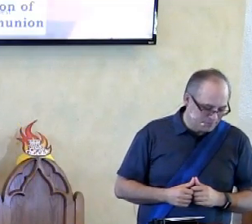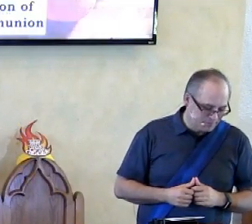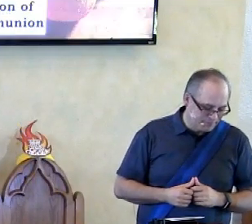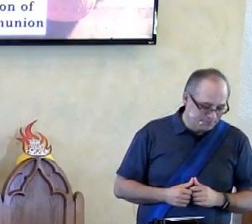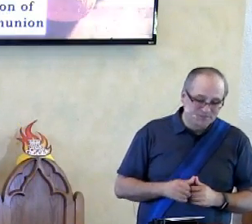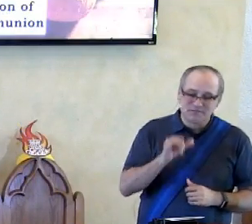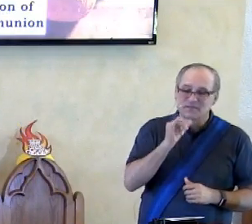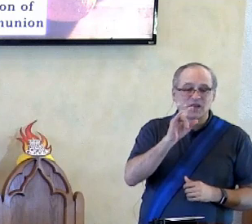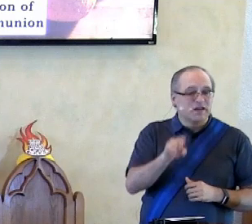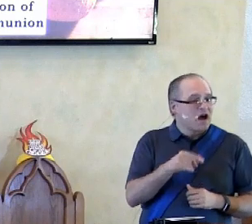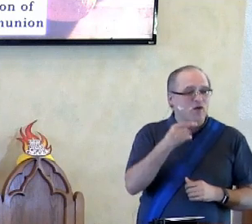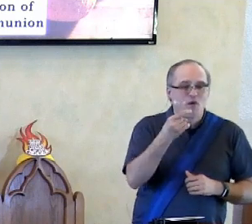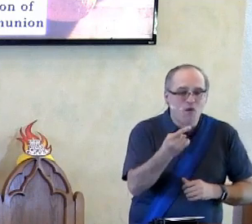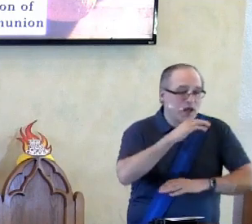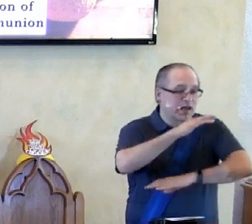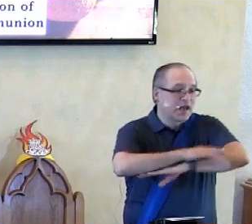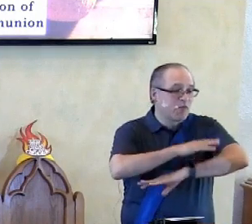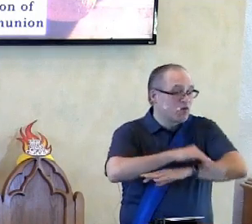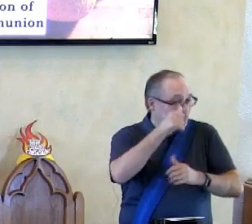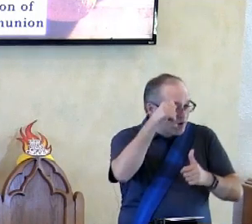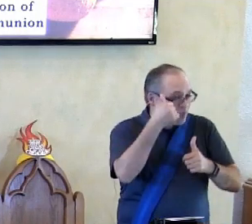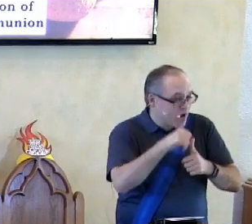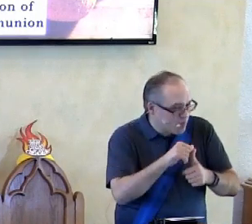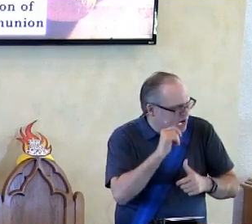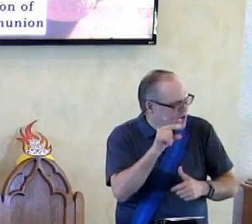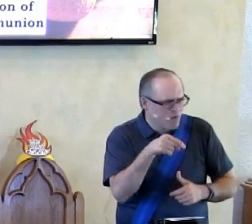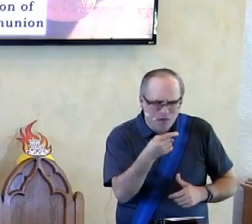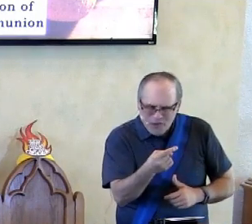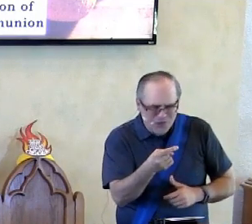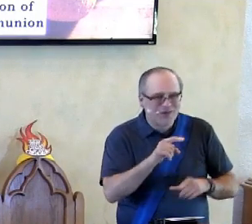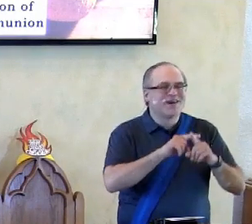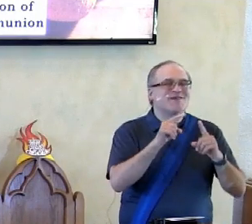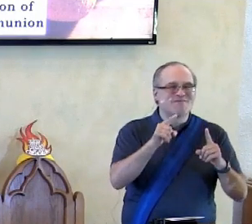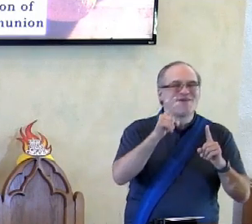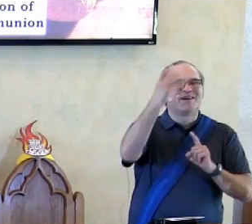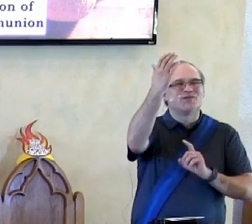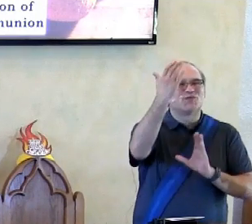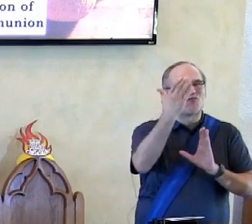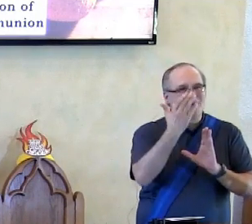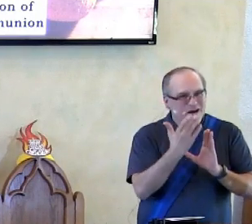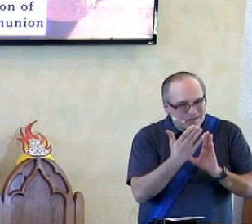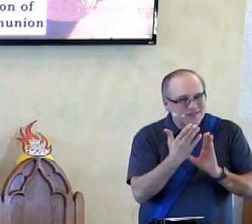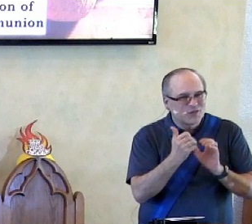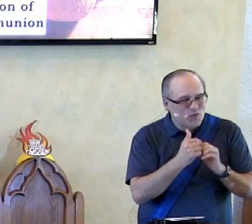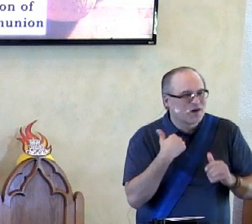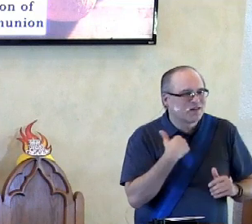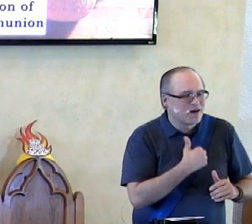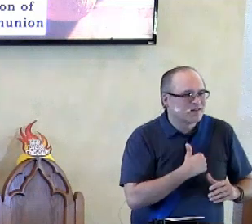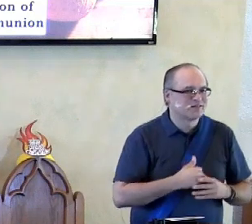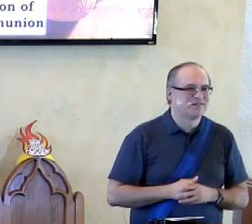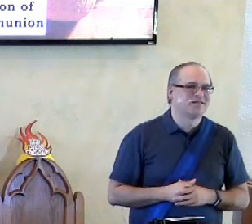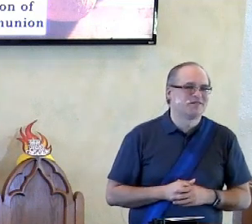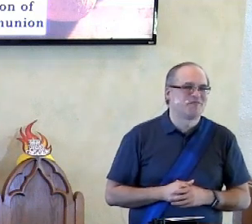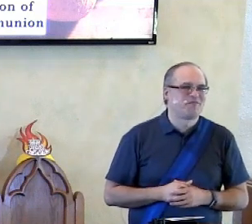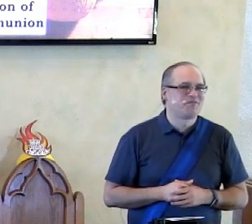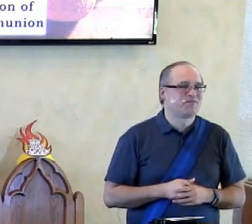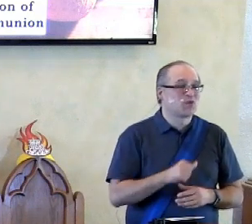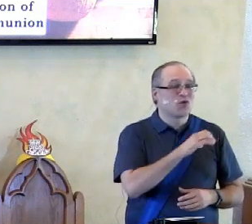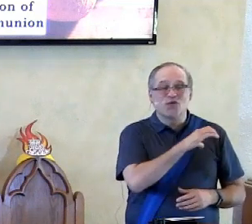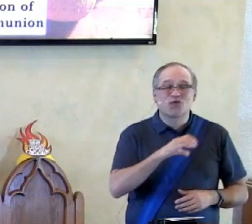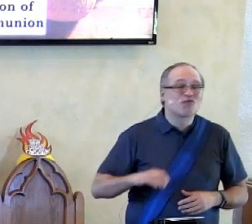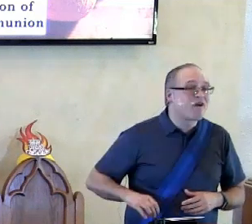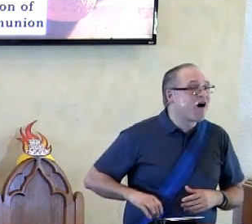This is not only a table of remembrance, it is a table of presence. The presence of